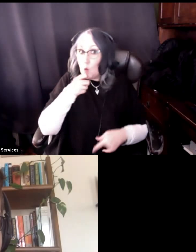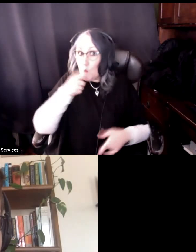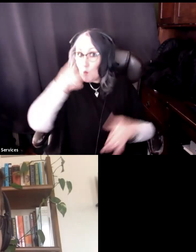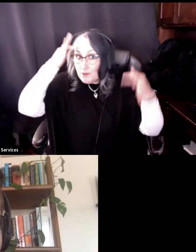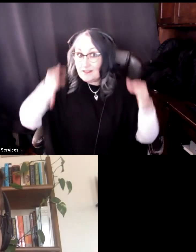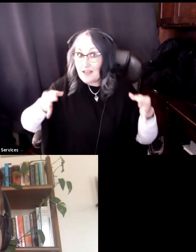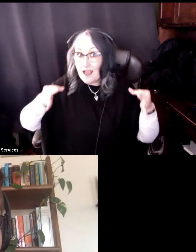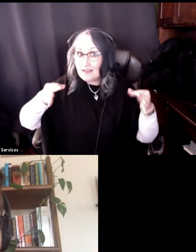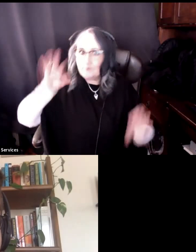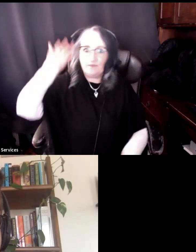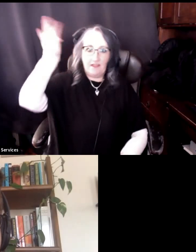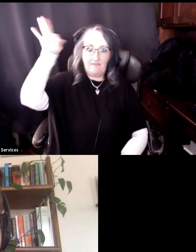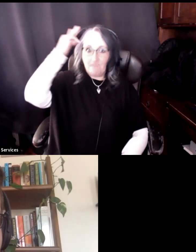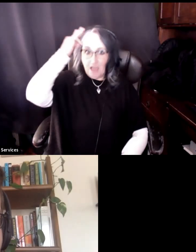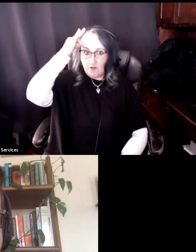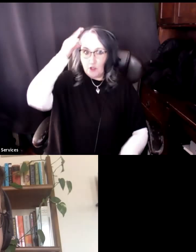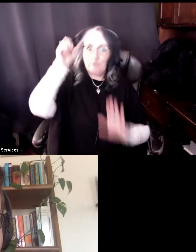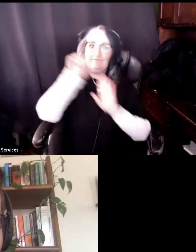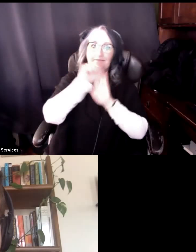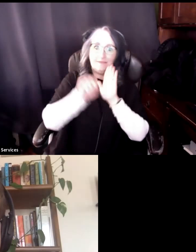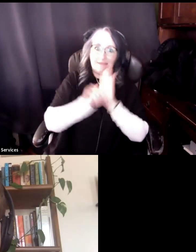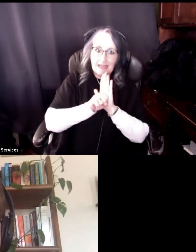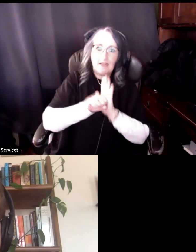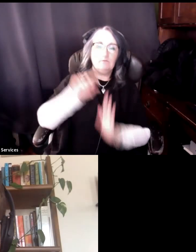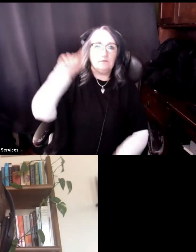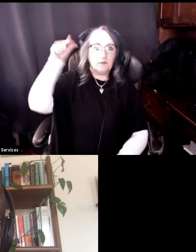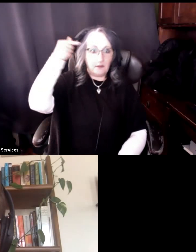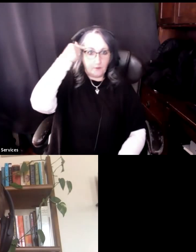federal and the state level.